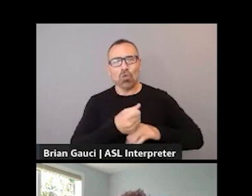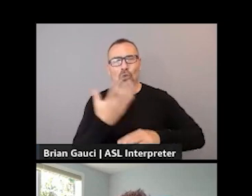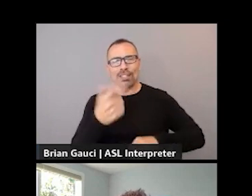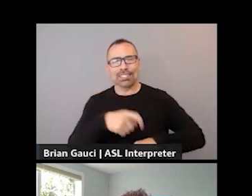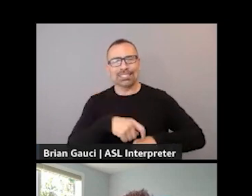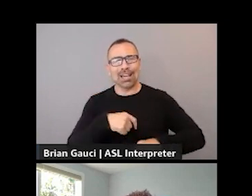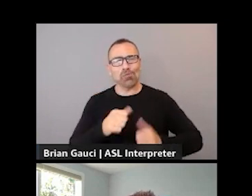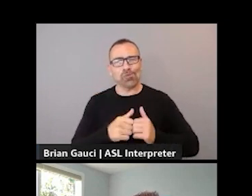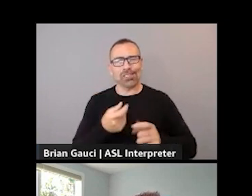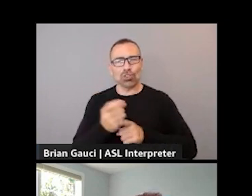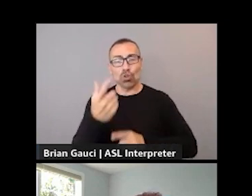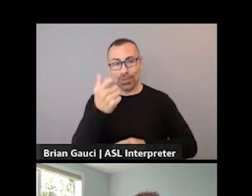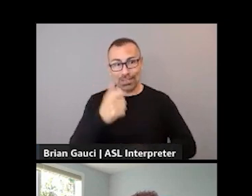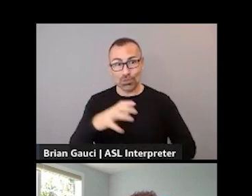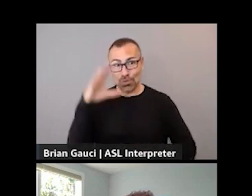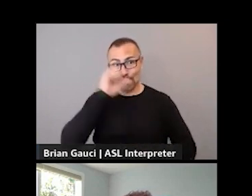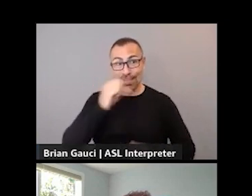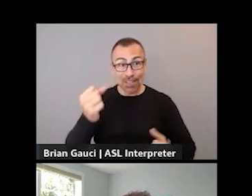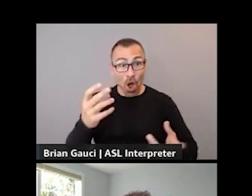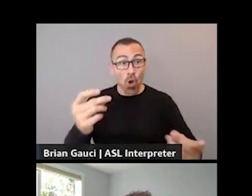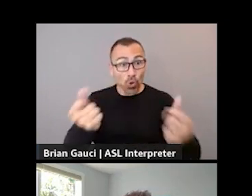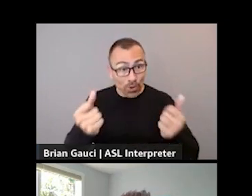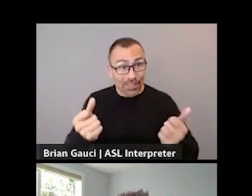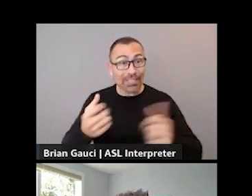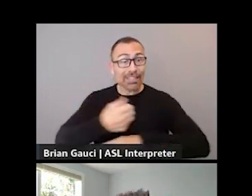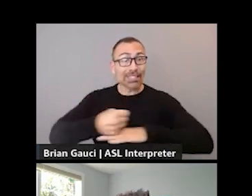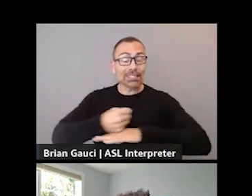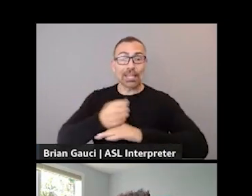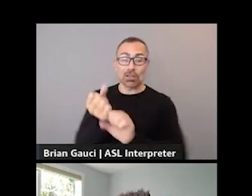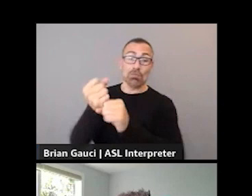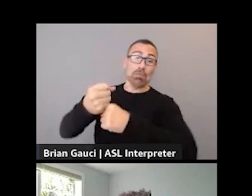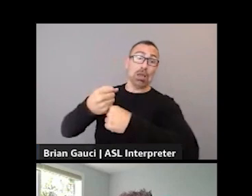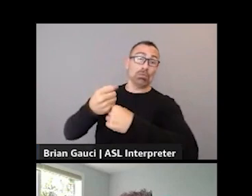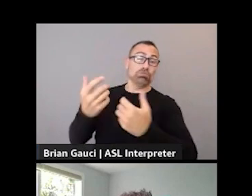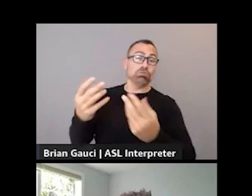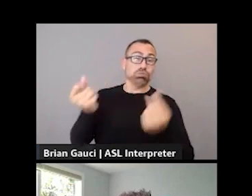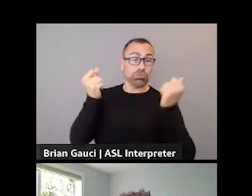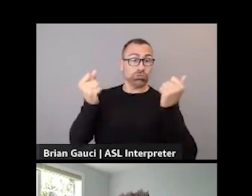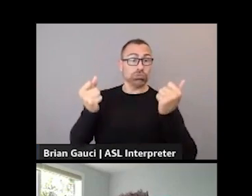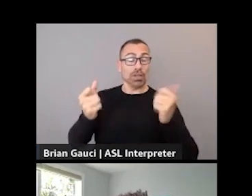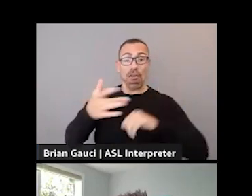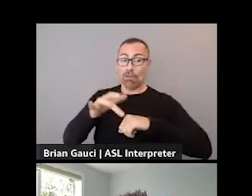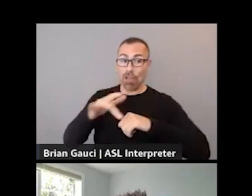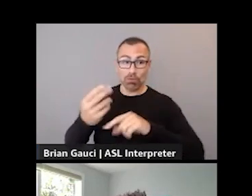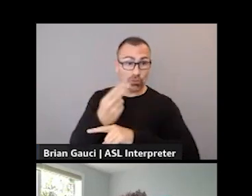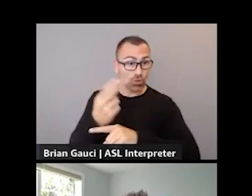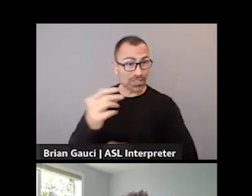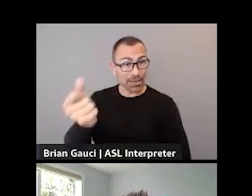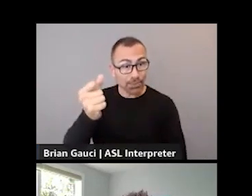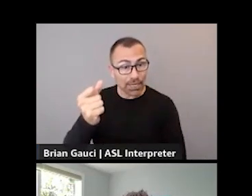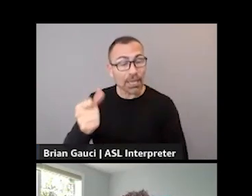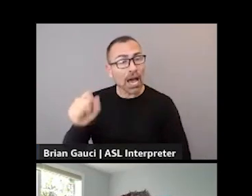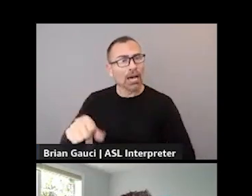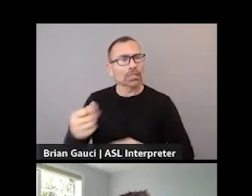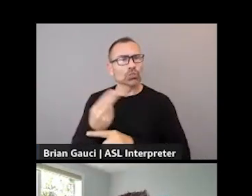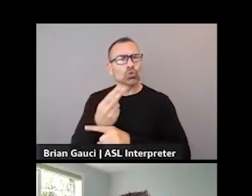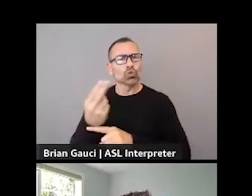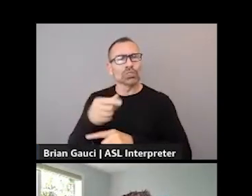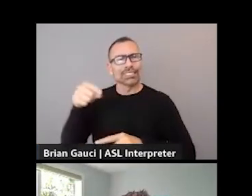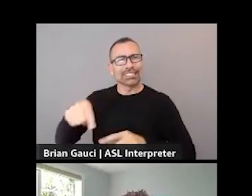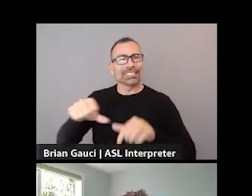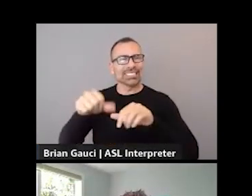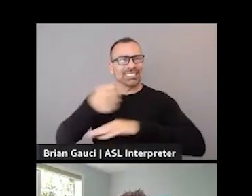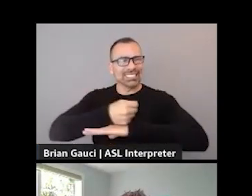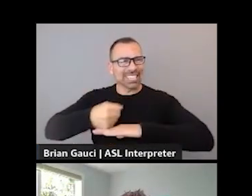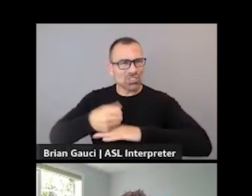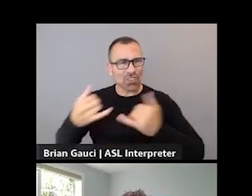quickly that stage was created and is available for us. It's immediately available. I could use this stage right now. And if I scroll down and look at some of